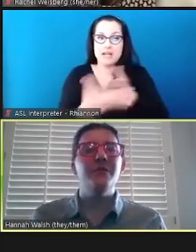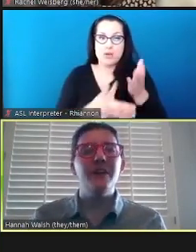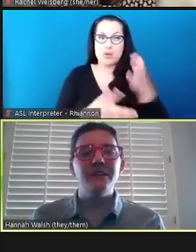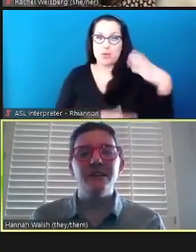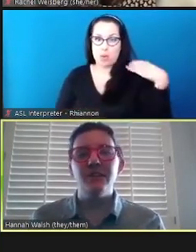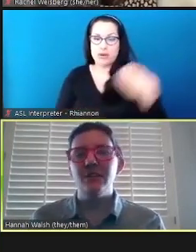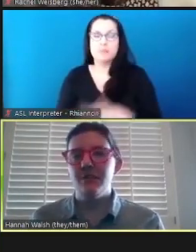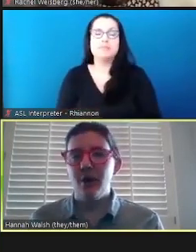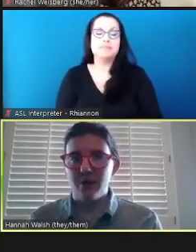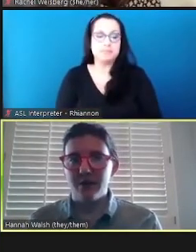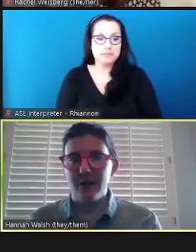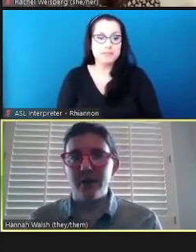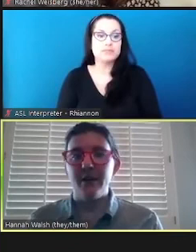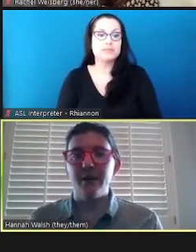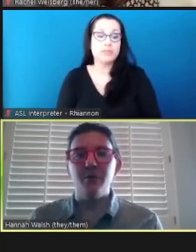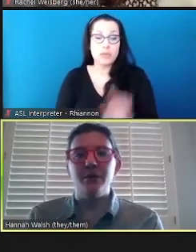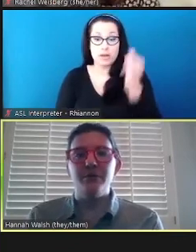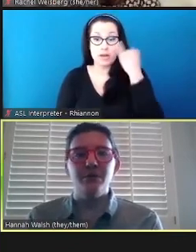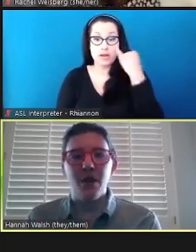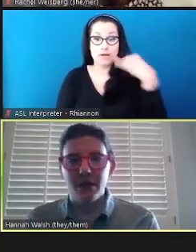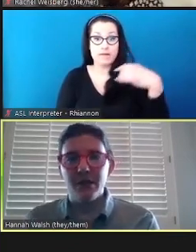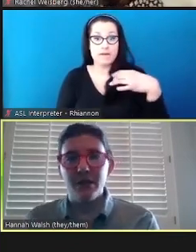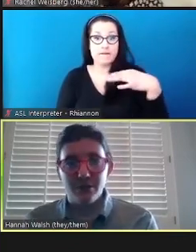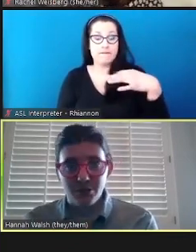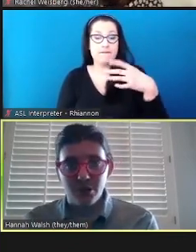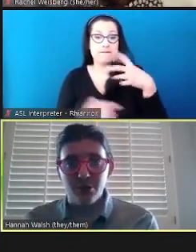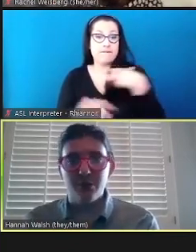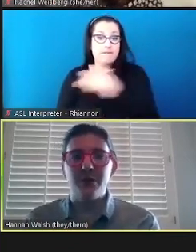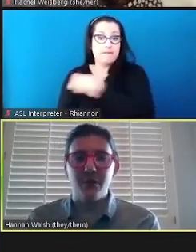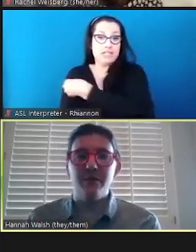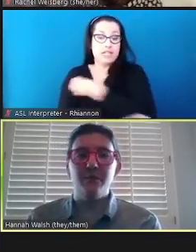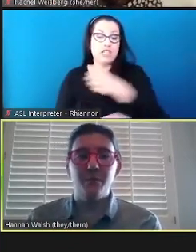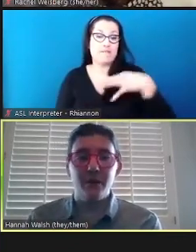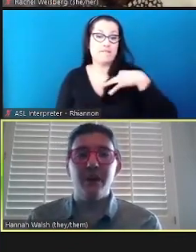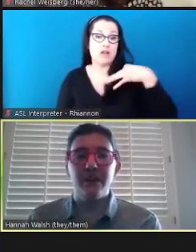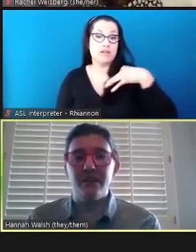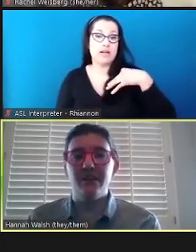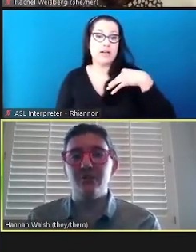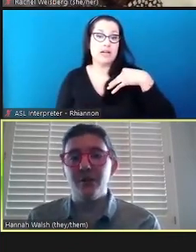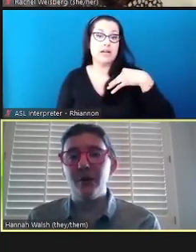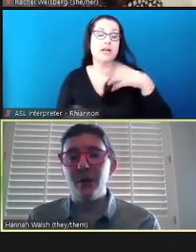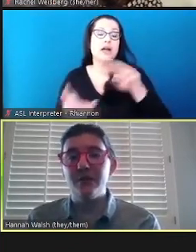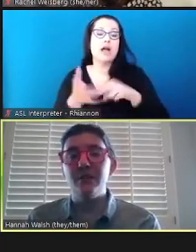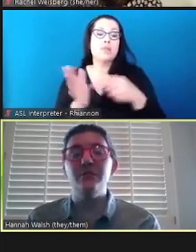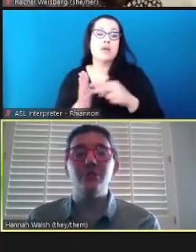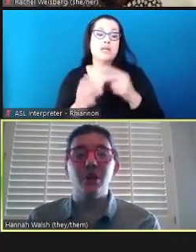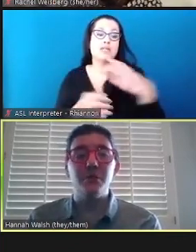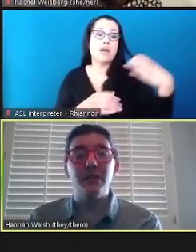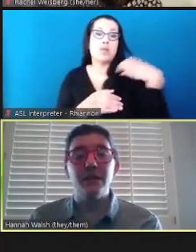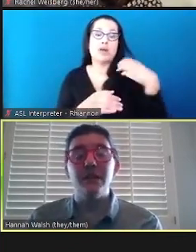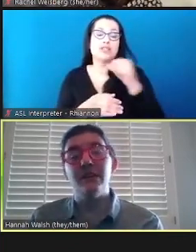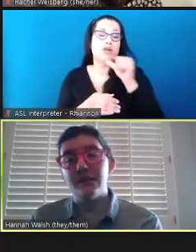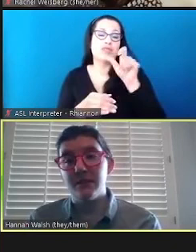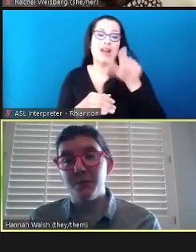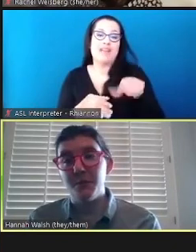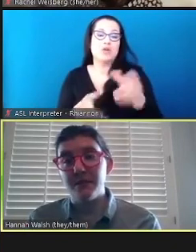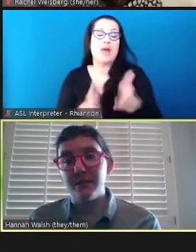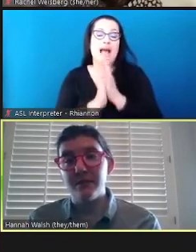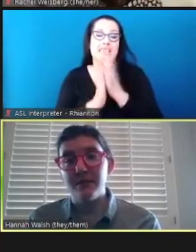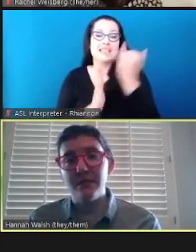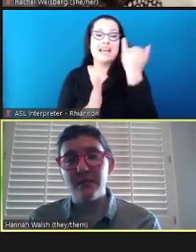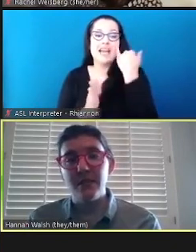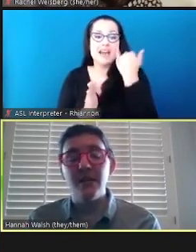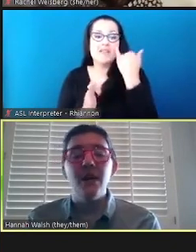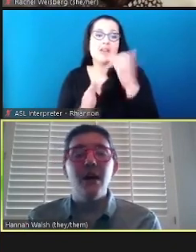So if the vaccination is voluntary, employers do not need to show that the pre-vaccination screening questions are job related and consistent with